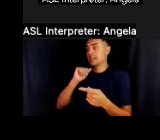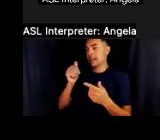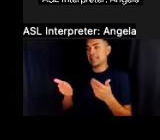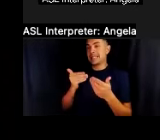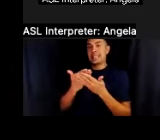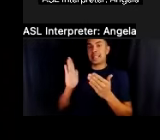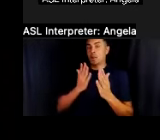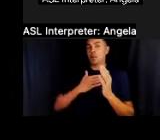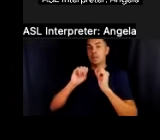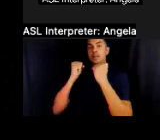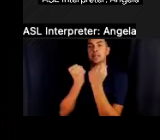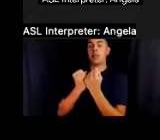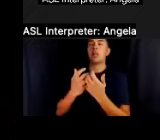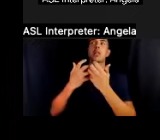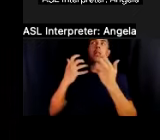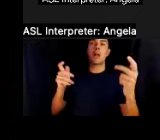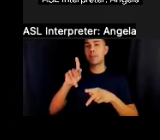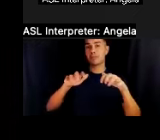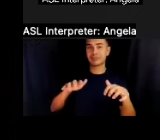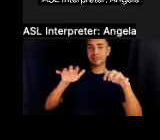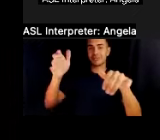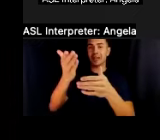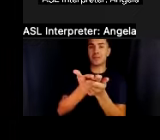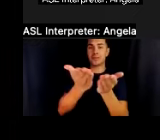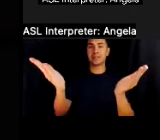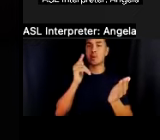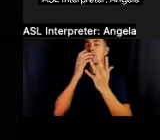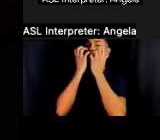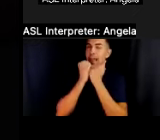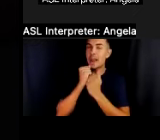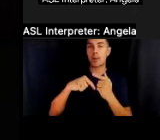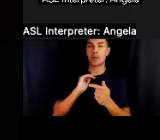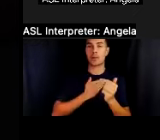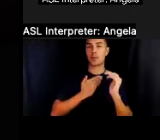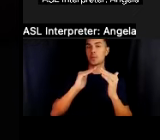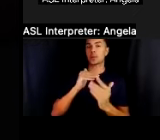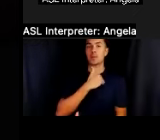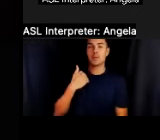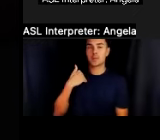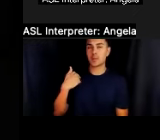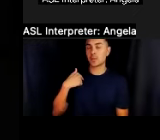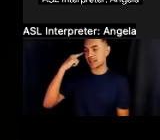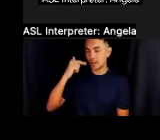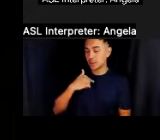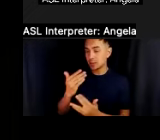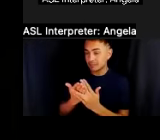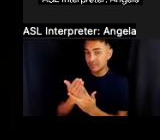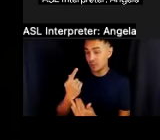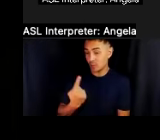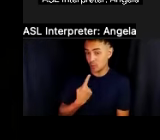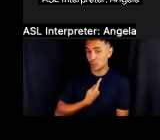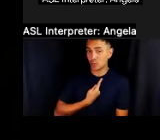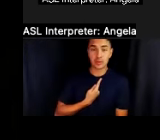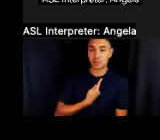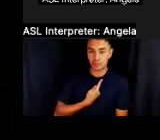is happening. There's a lot of people out there who care about our community members. A lot of times we think it's something we've gone through alone, and it's not. A courage